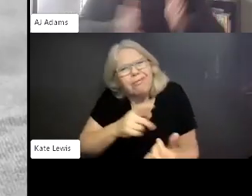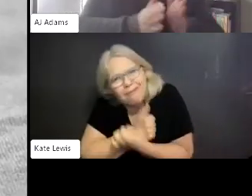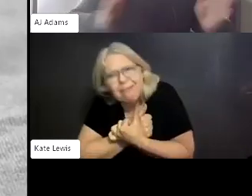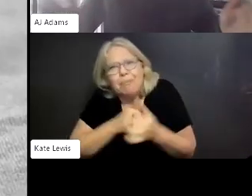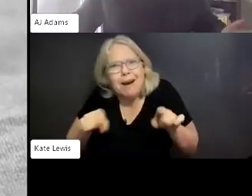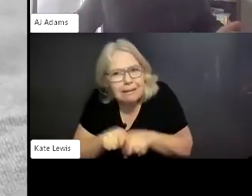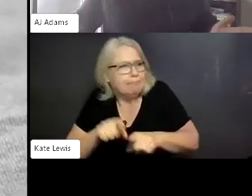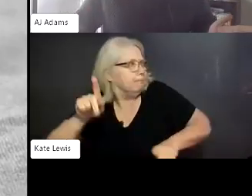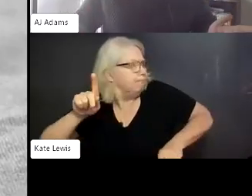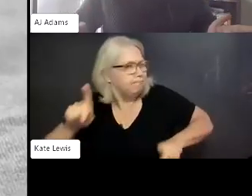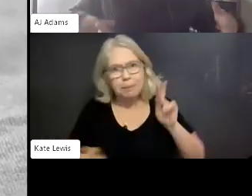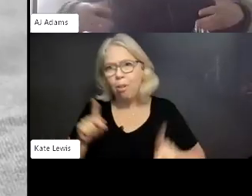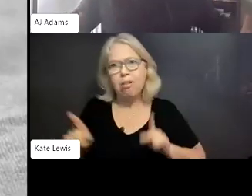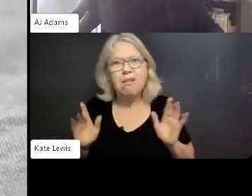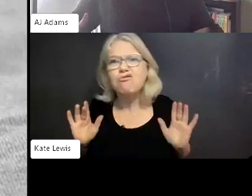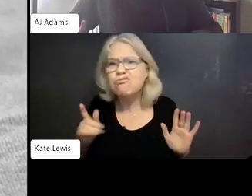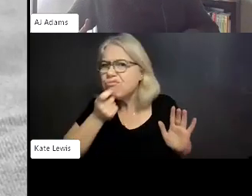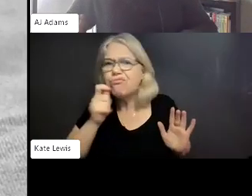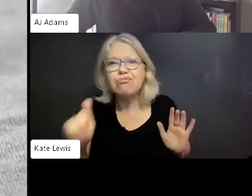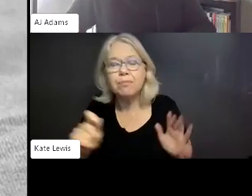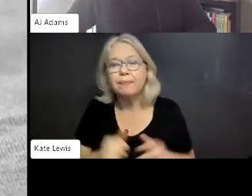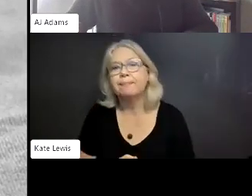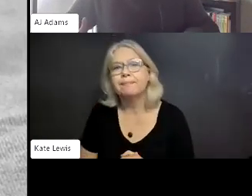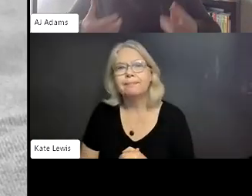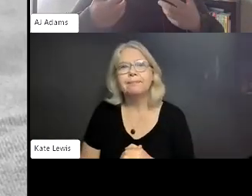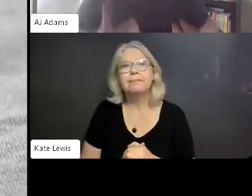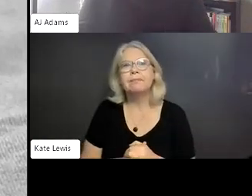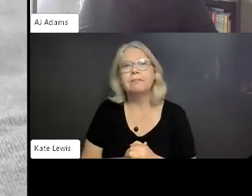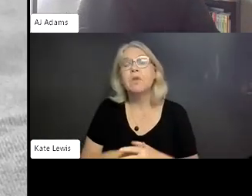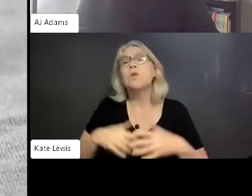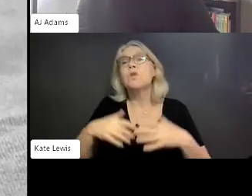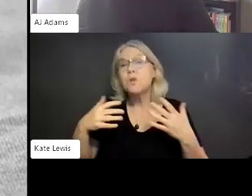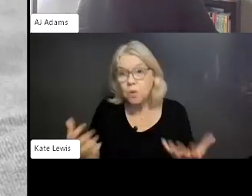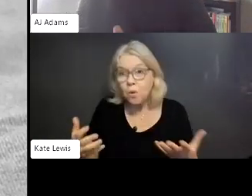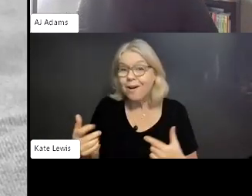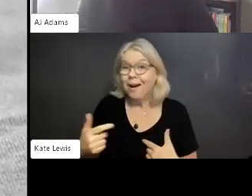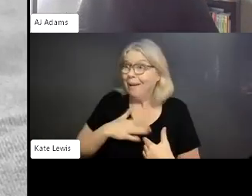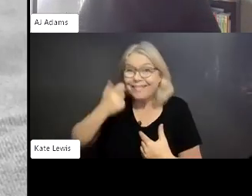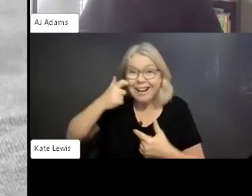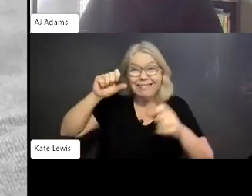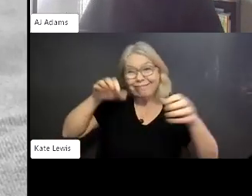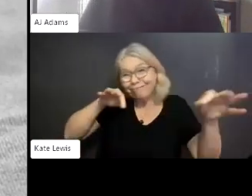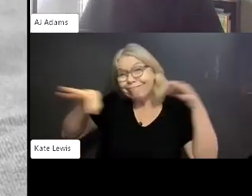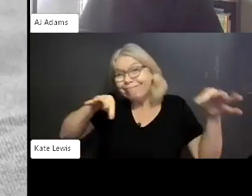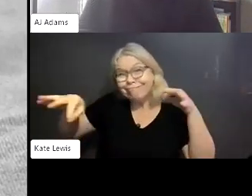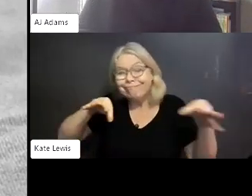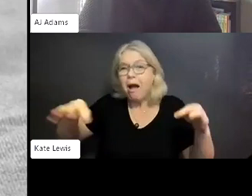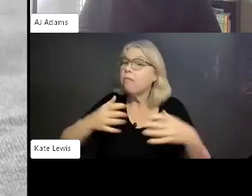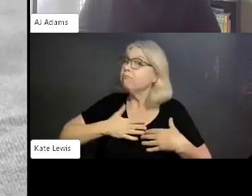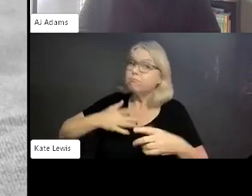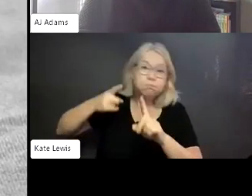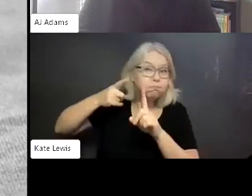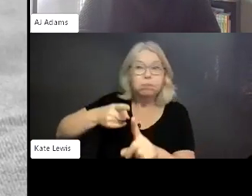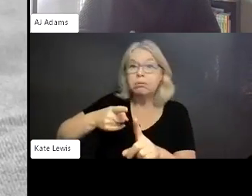So everything I just went through, in summary, you could define as the Canadian healthcare system is not equipped for 2S